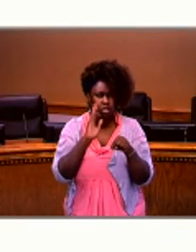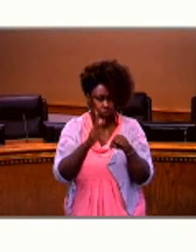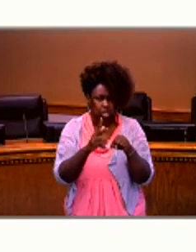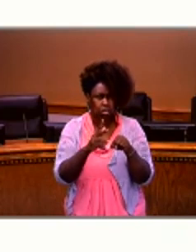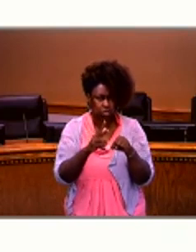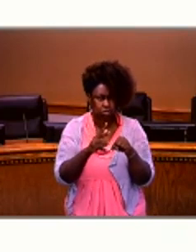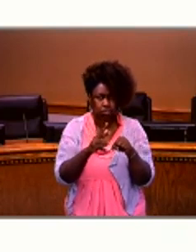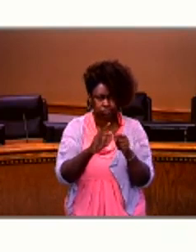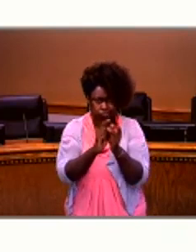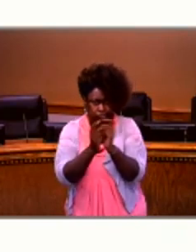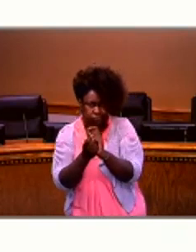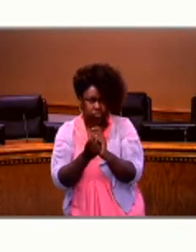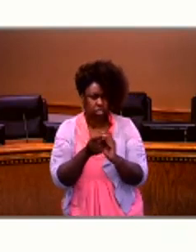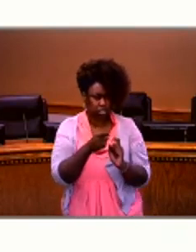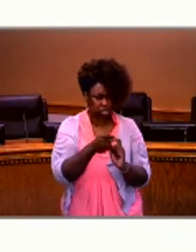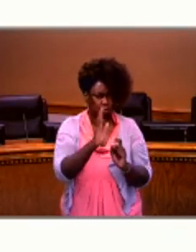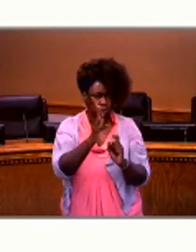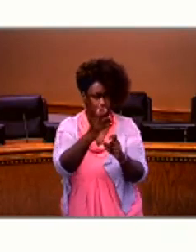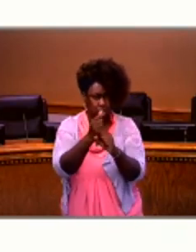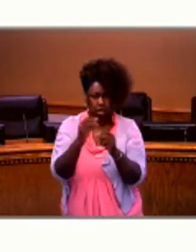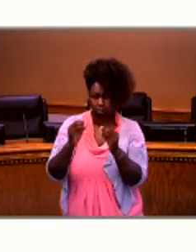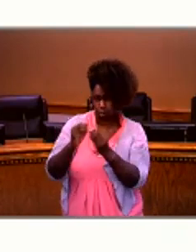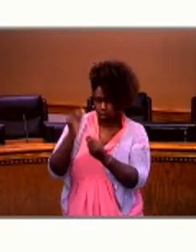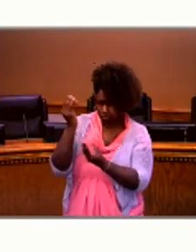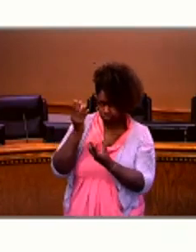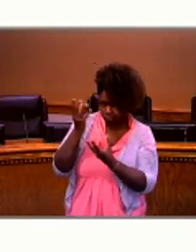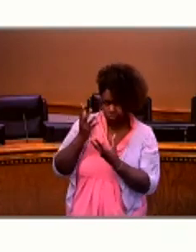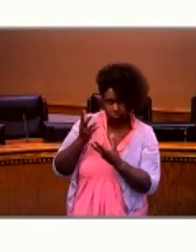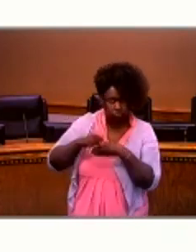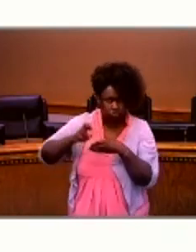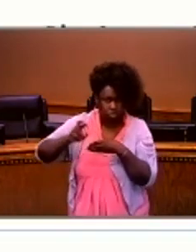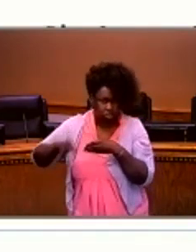more results, and they will update that as those results come in.